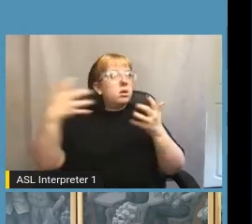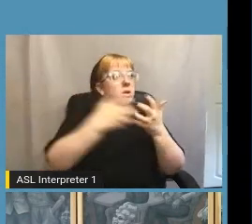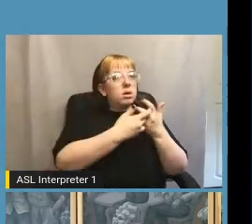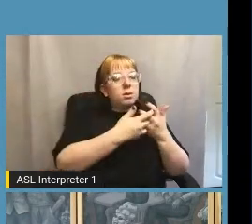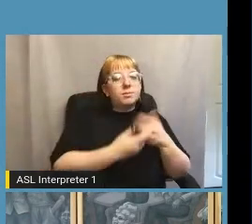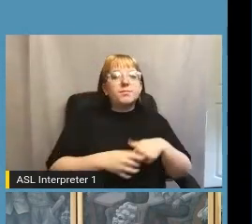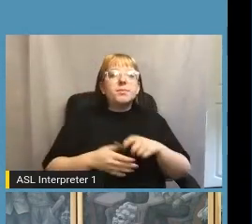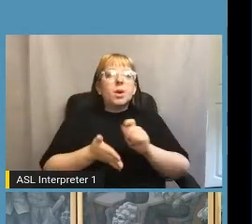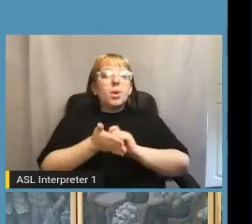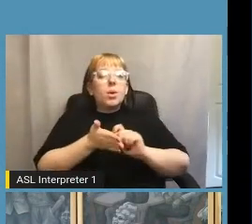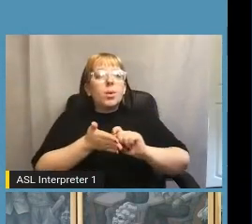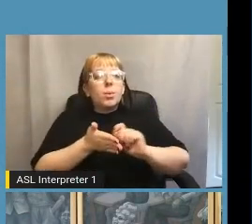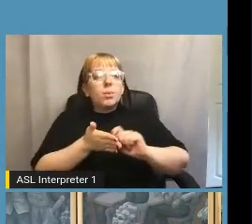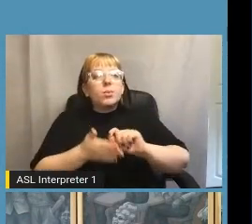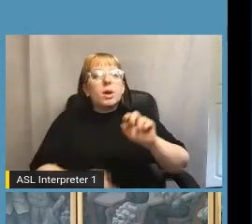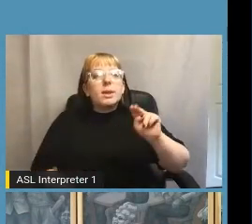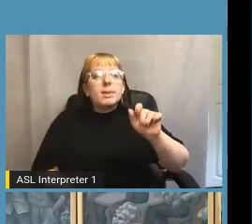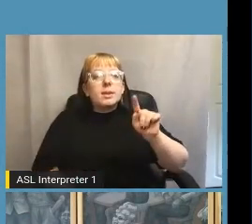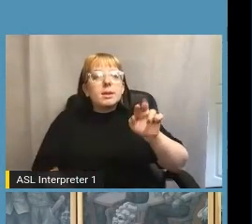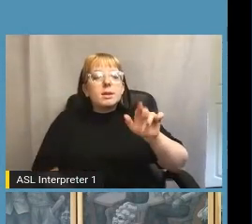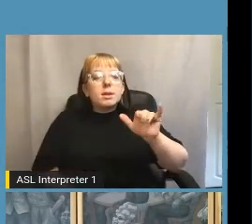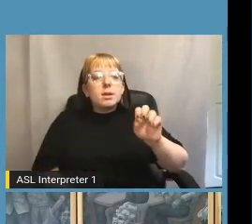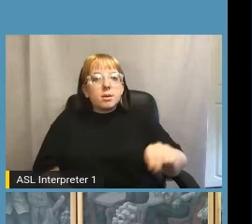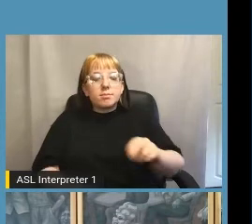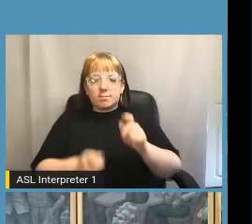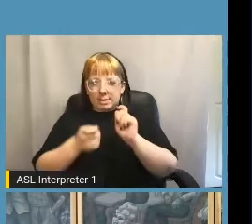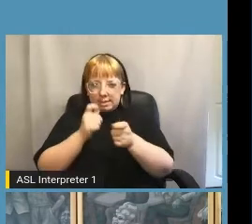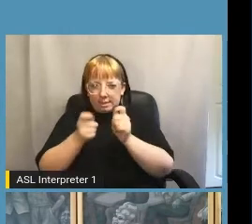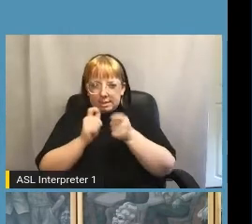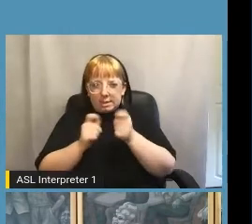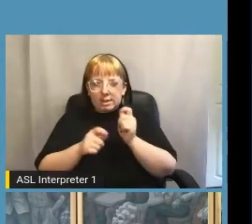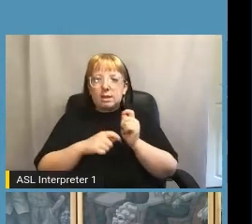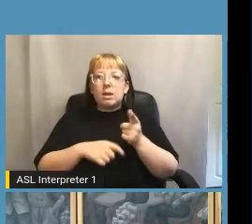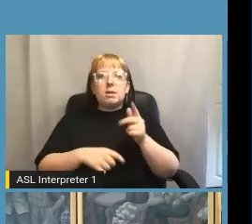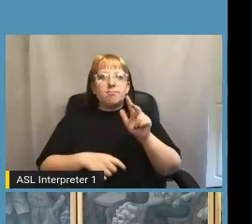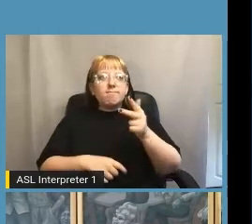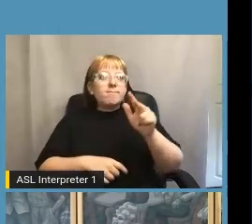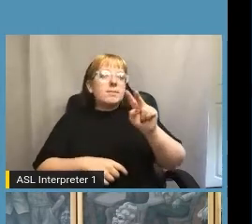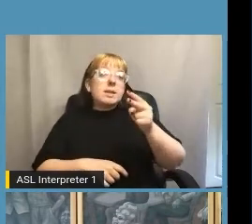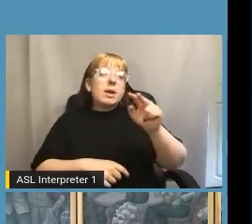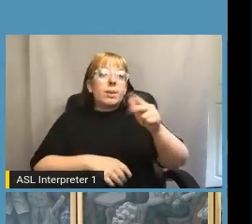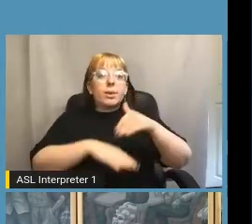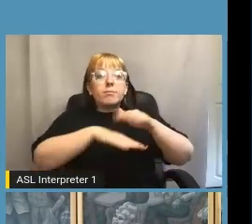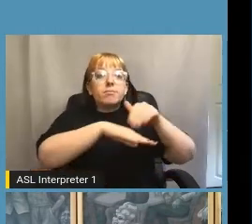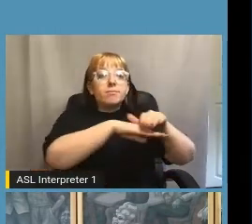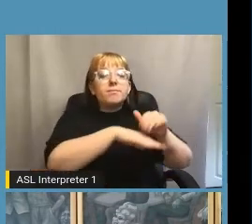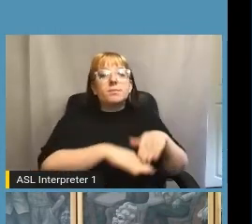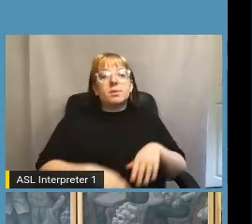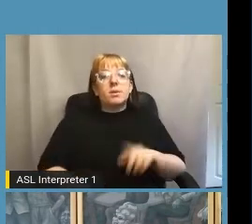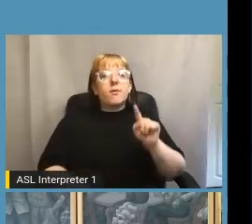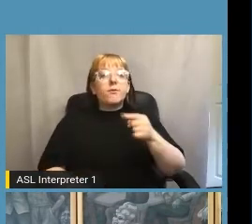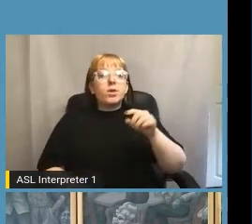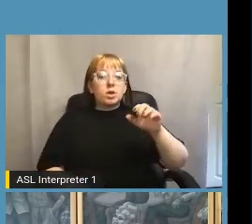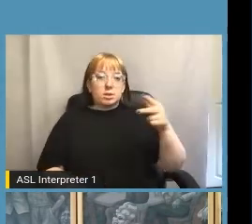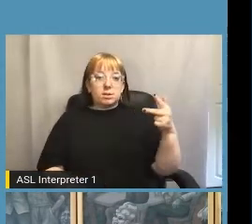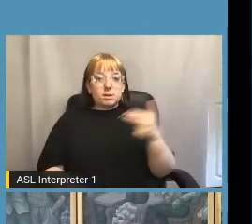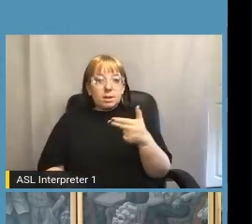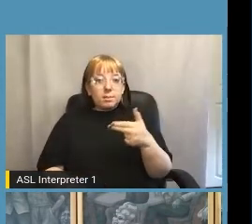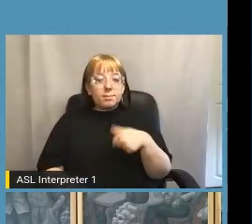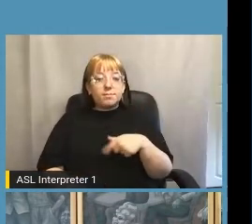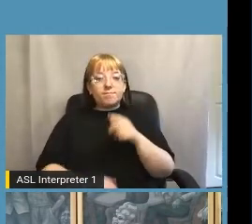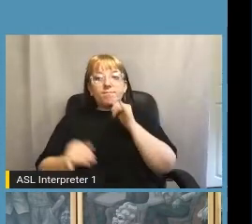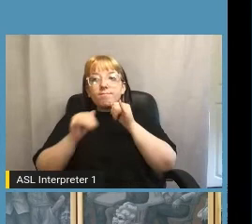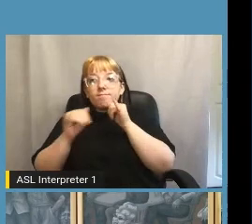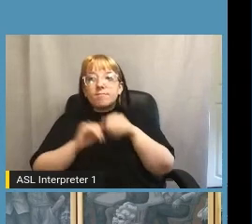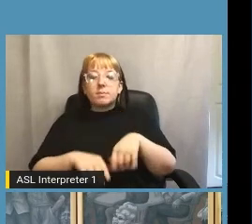narration. We edit that script, sending it out to a second or third set of eyes. We do a first clip of the interview audio. We do a rough